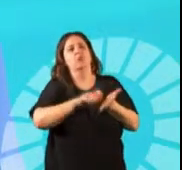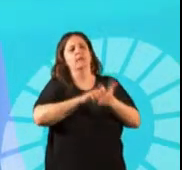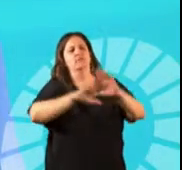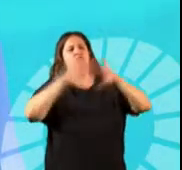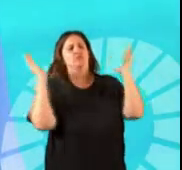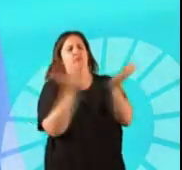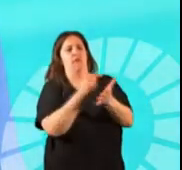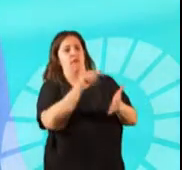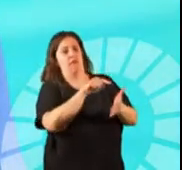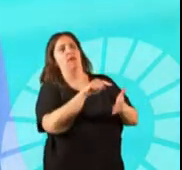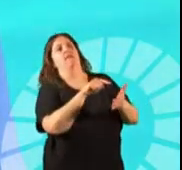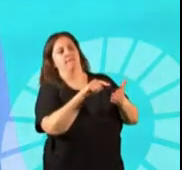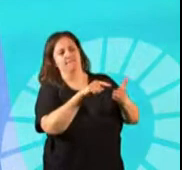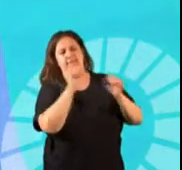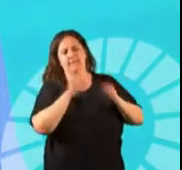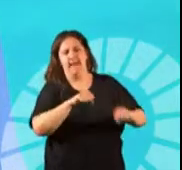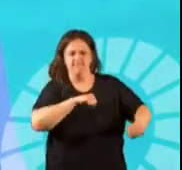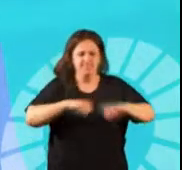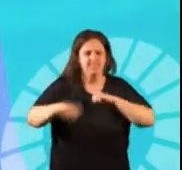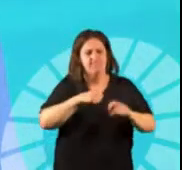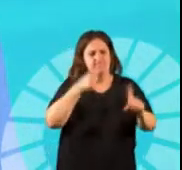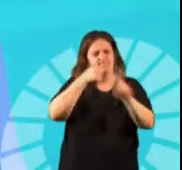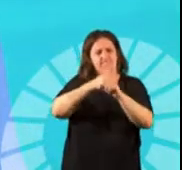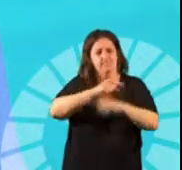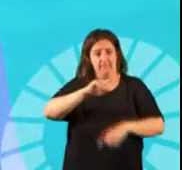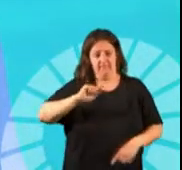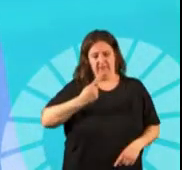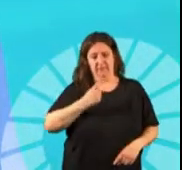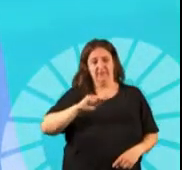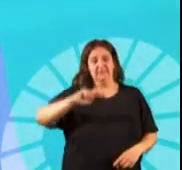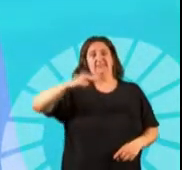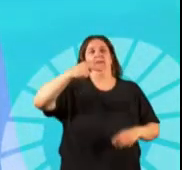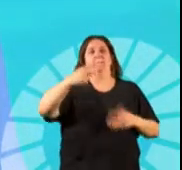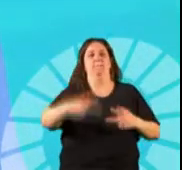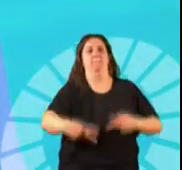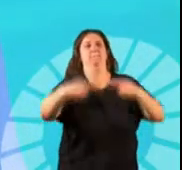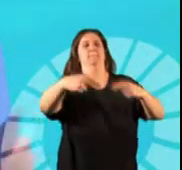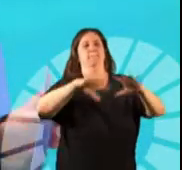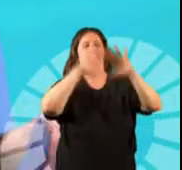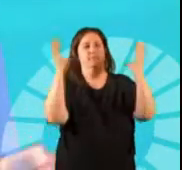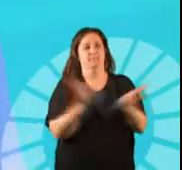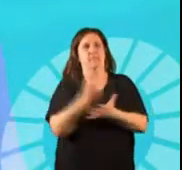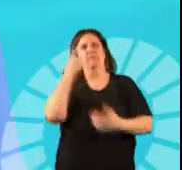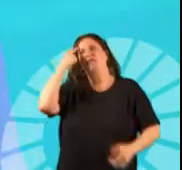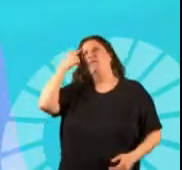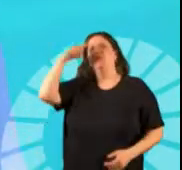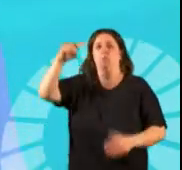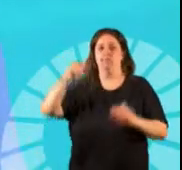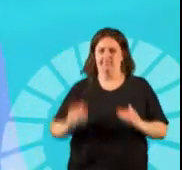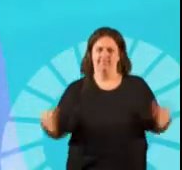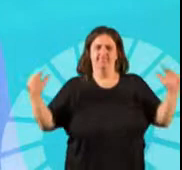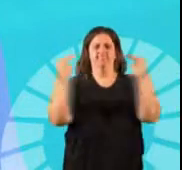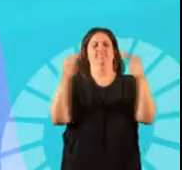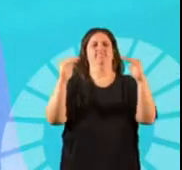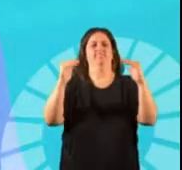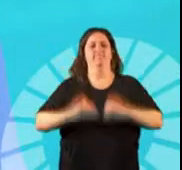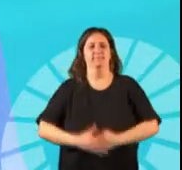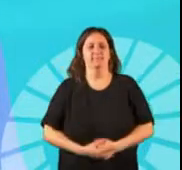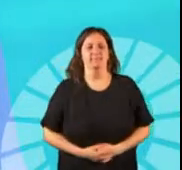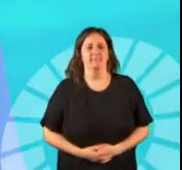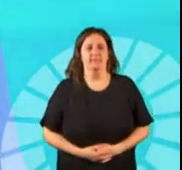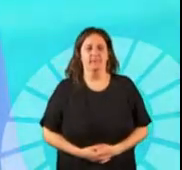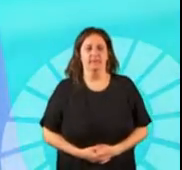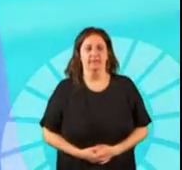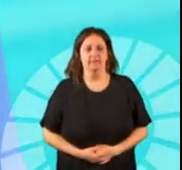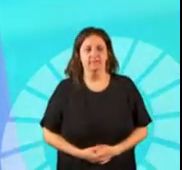global message. And I also want to thank all previous generations that have